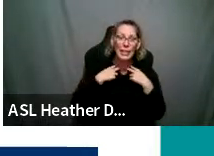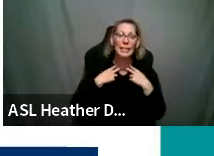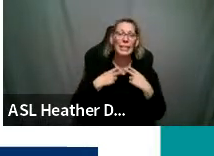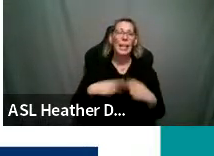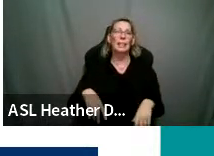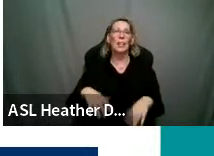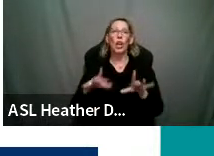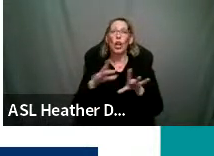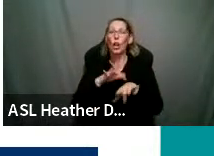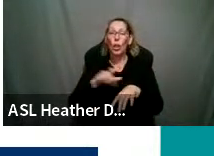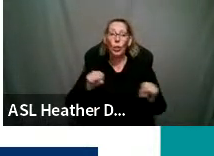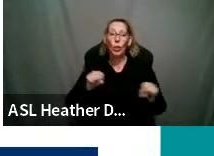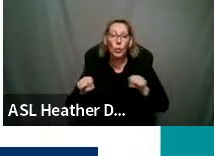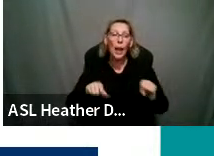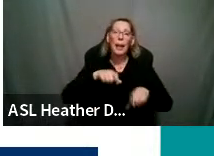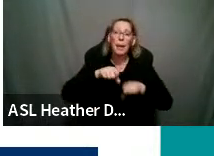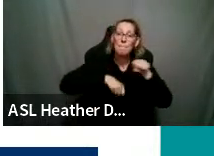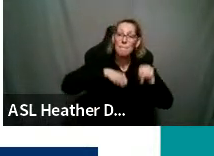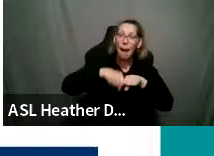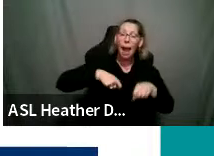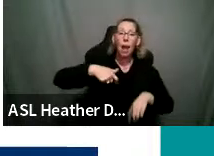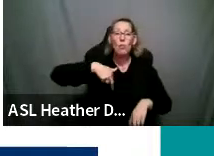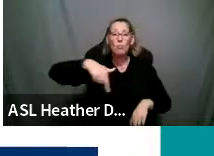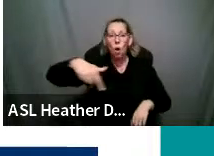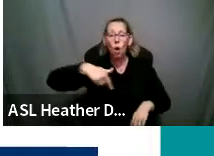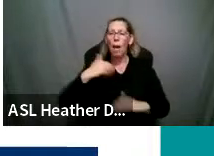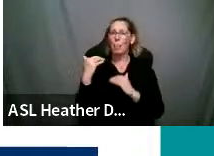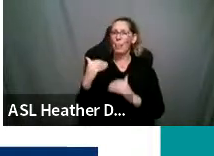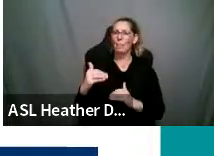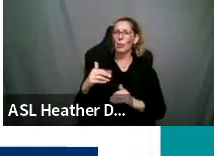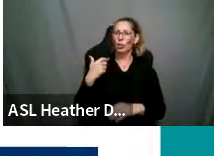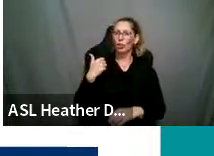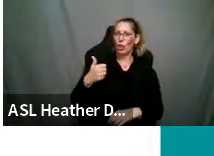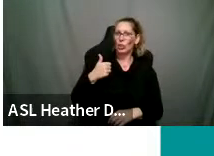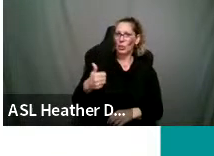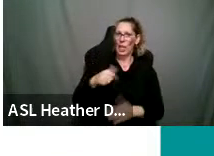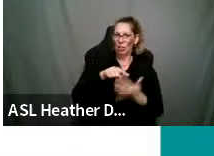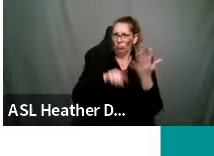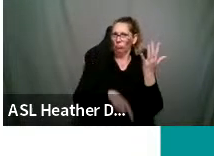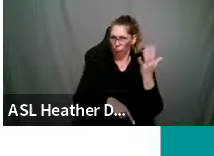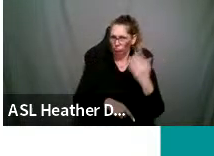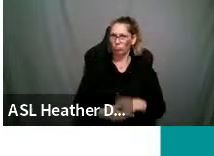and pedestrian paths, and limited public transportation. Next.